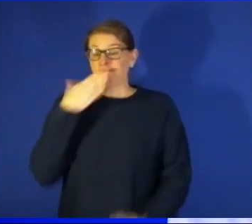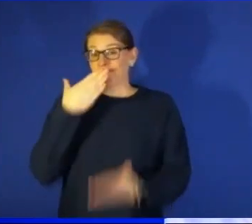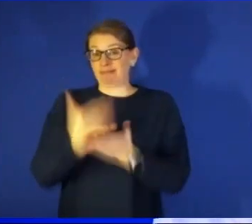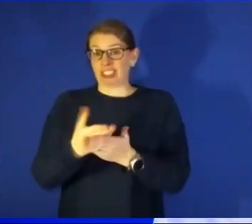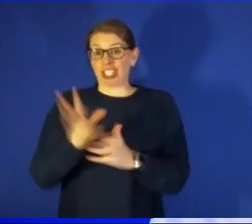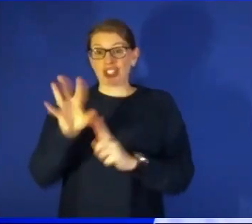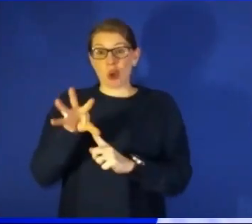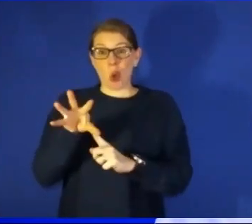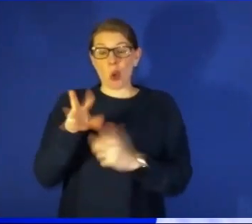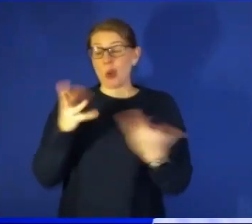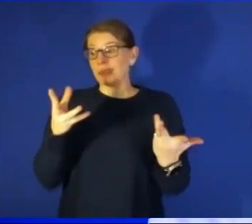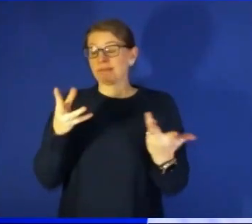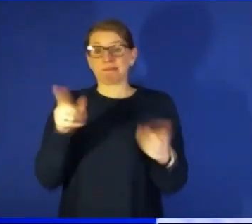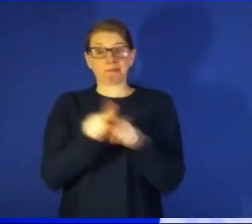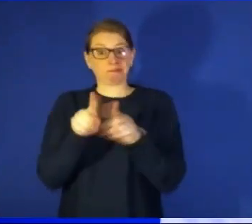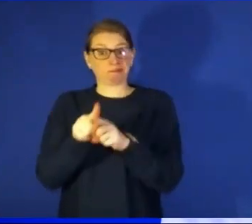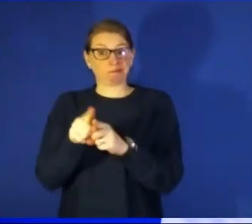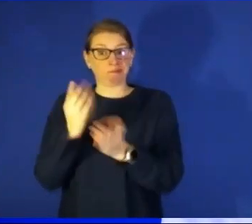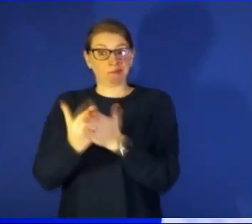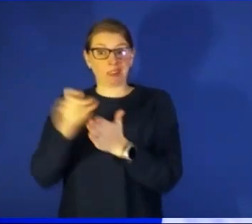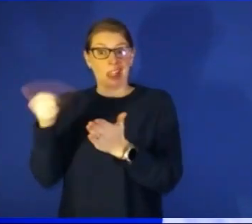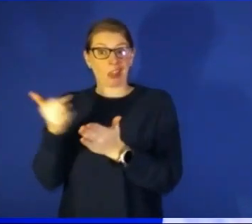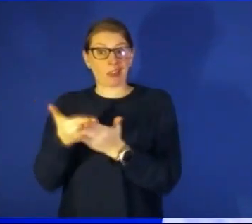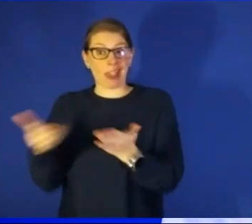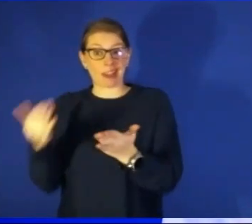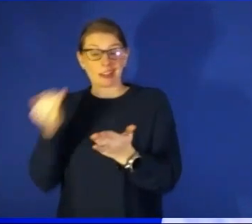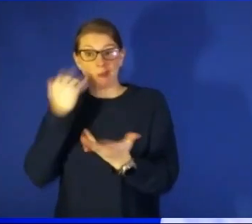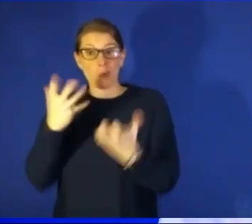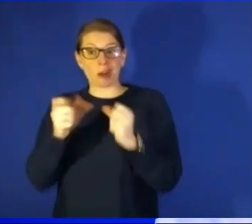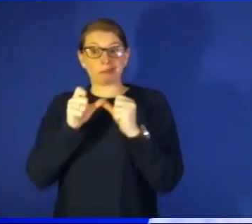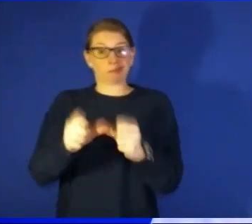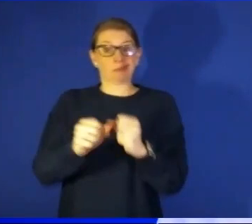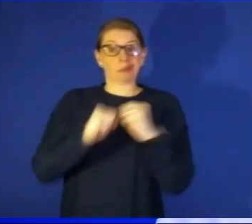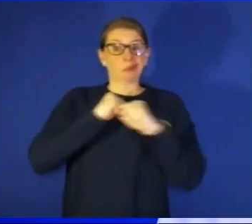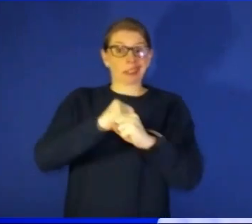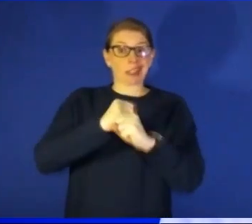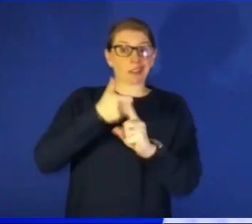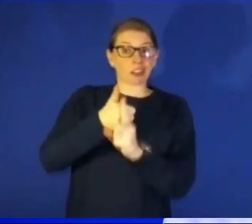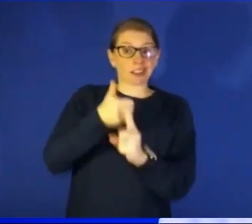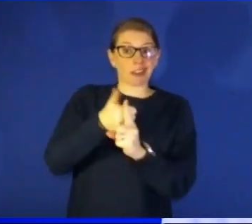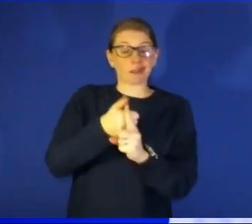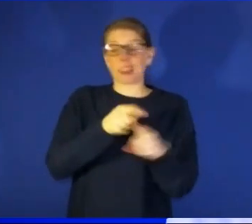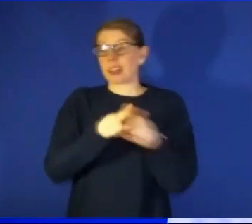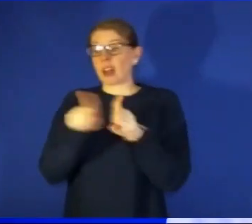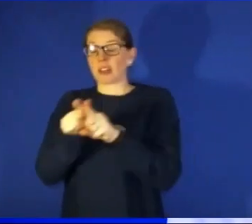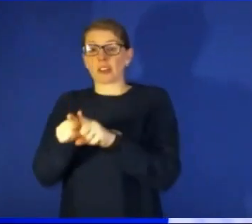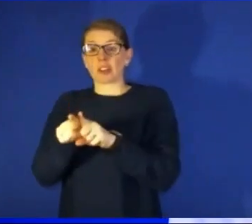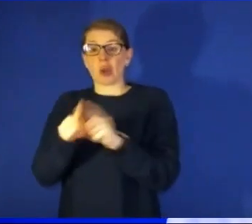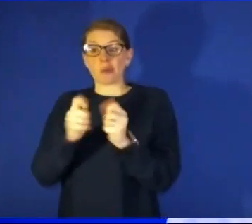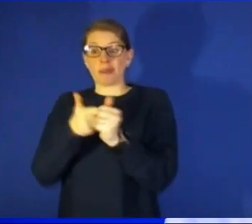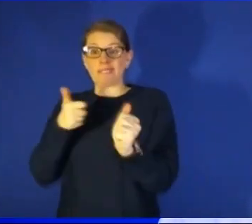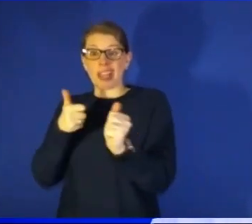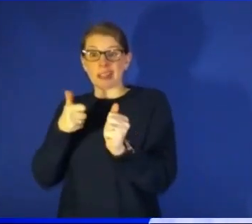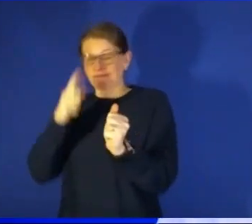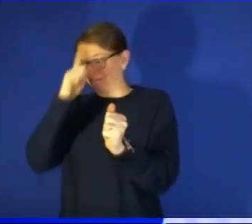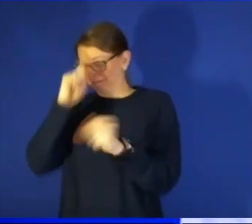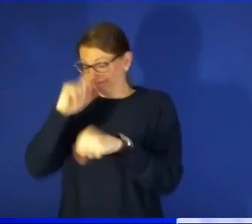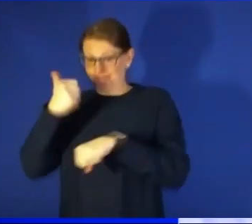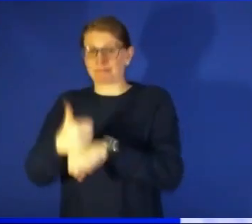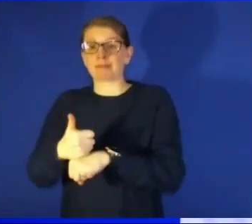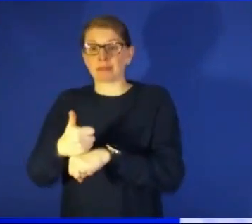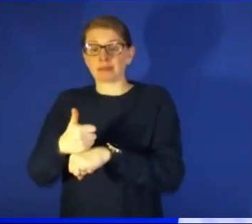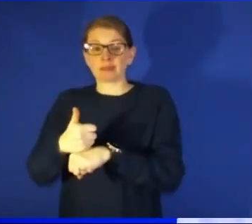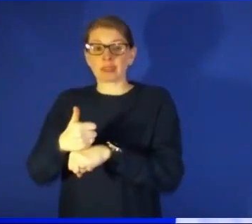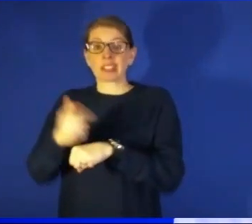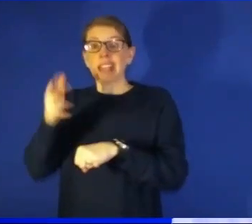that there are other things, and that if we want to continue to protect ourselves and be in that preventive state of mind, we can do that, and down the road